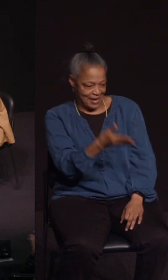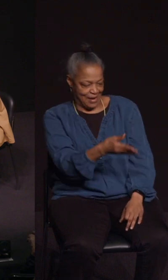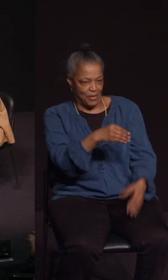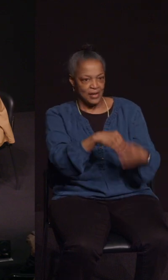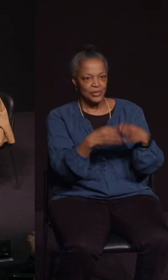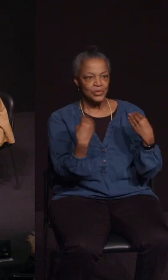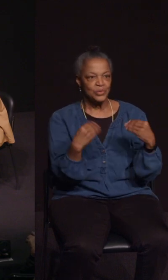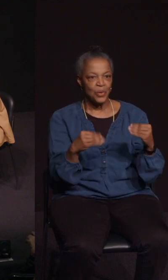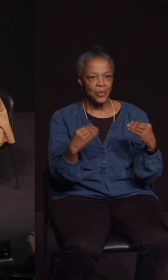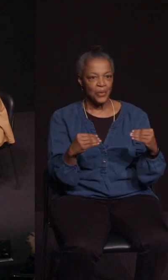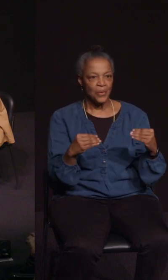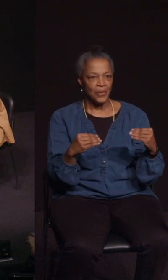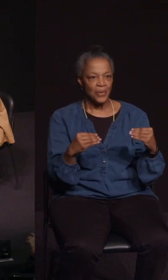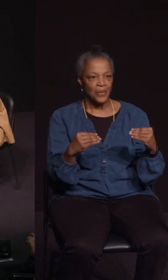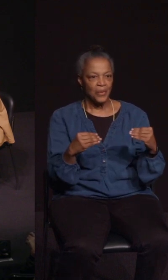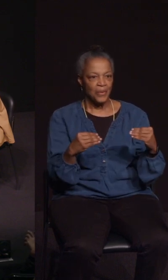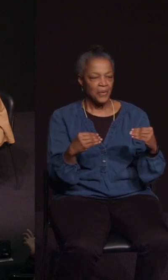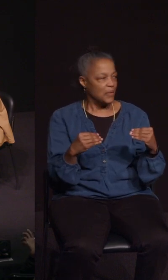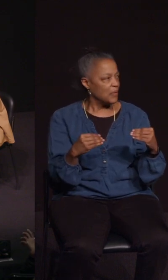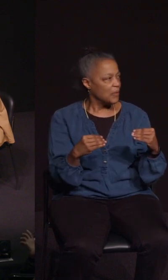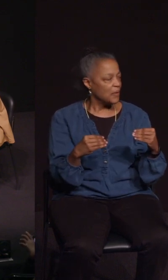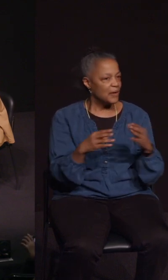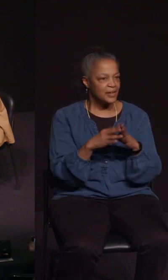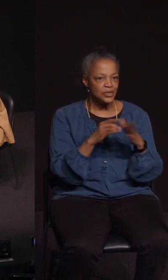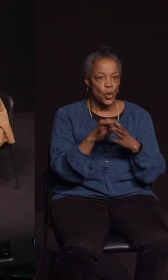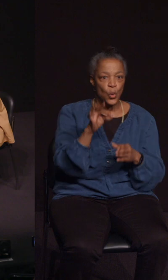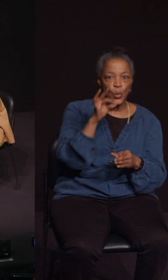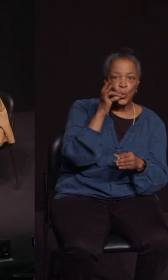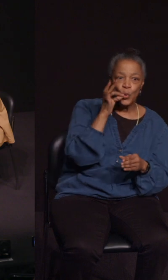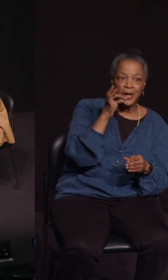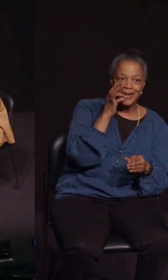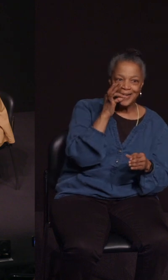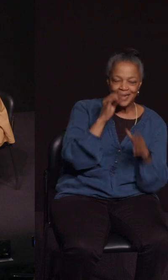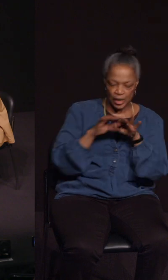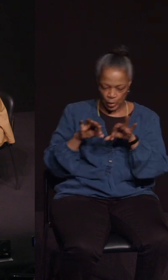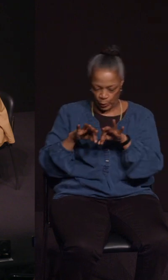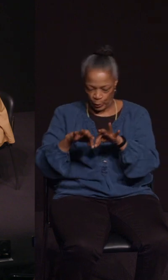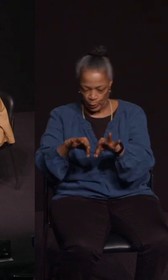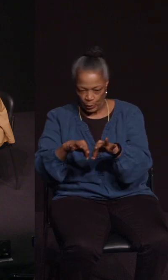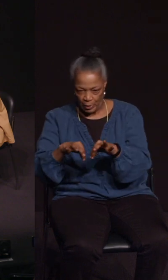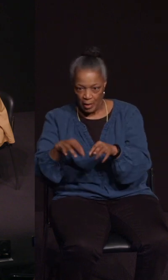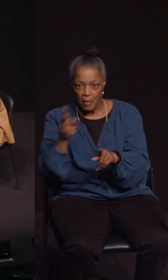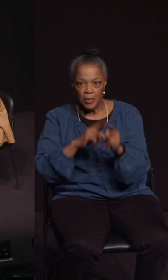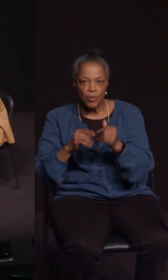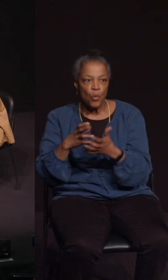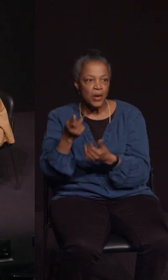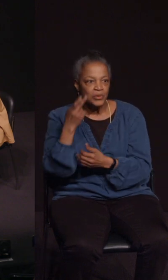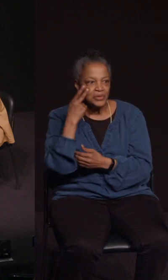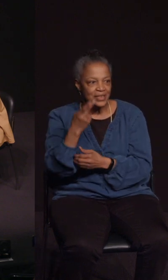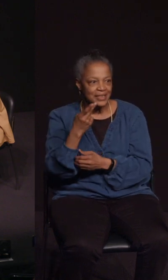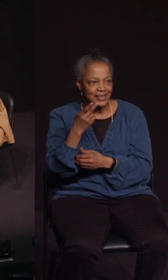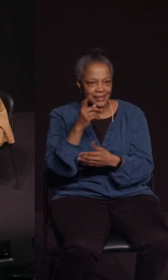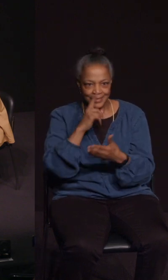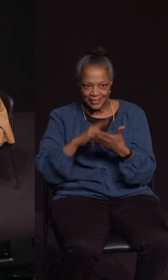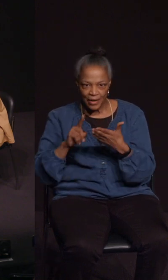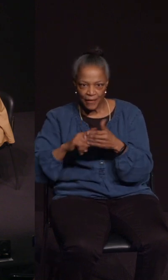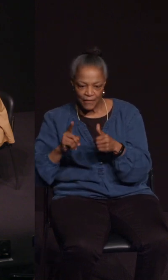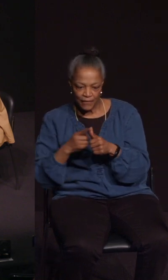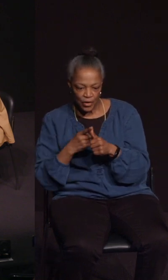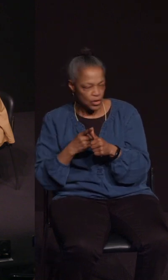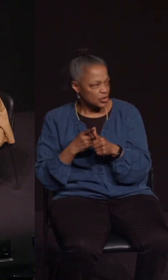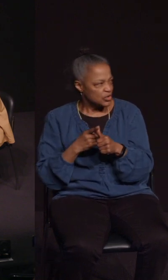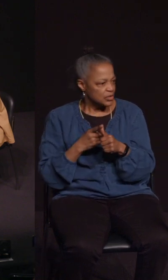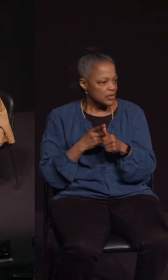right? So it was a trade between some weed and some blunts that people was to see or check out Ferguson